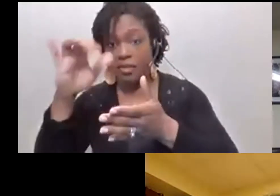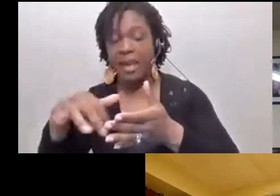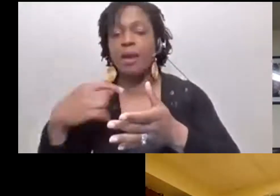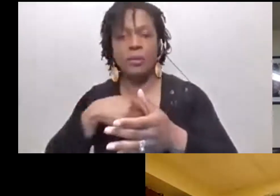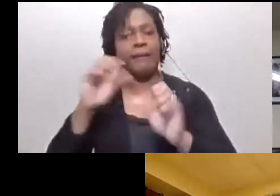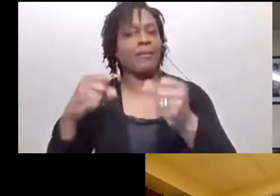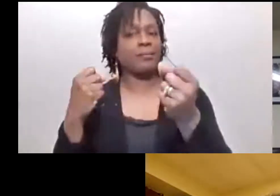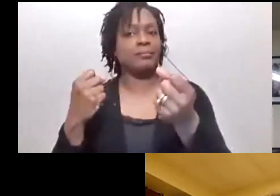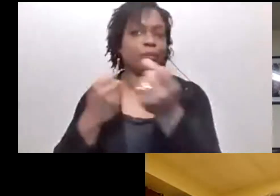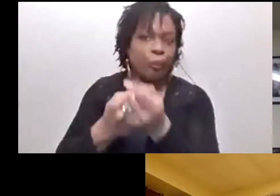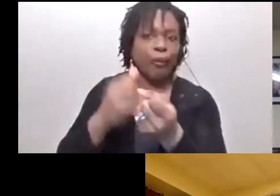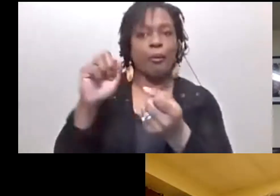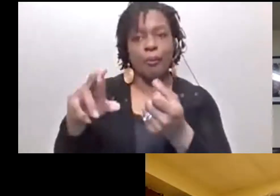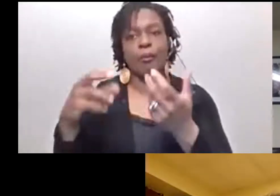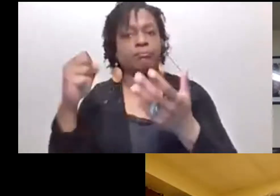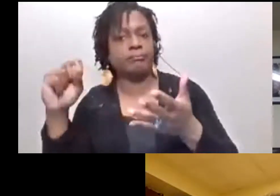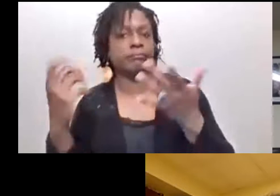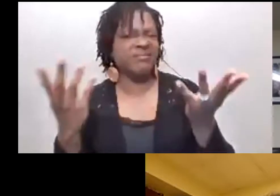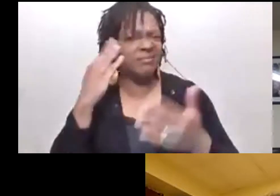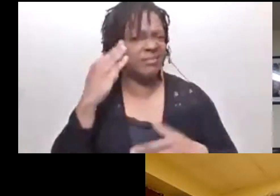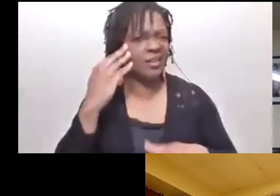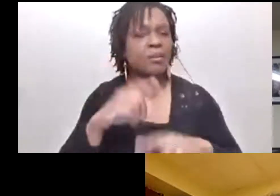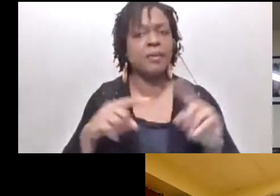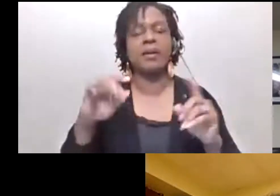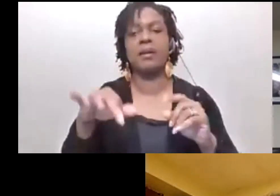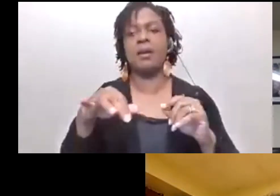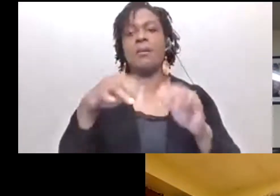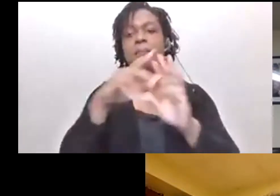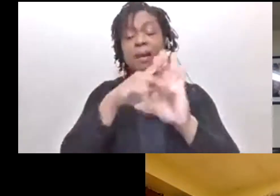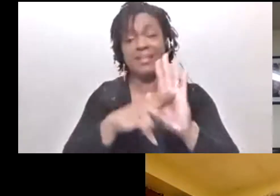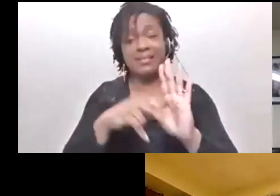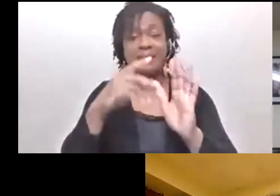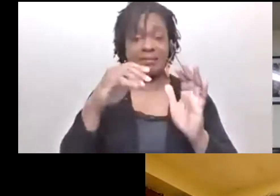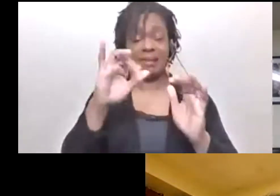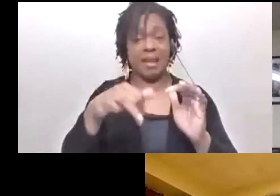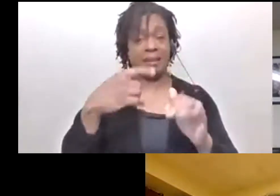maybe divisive policies. But provided that there seems to be